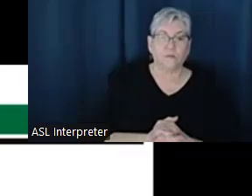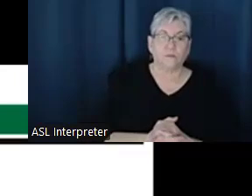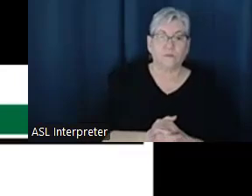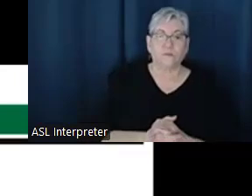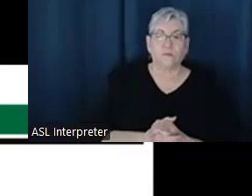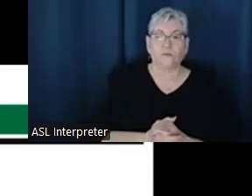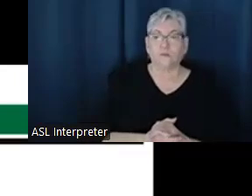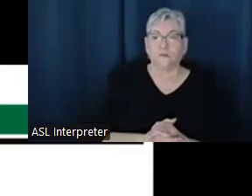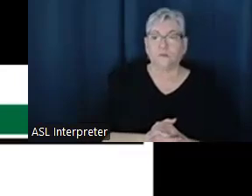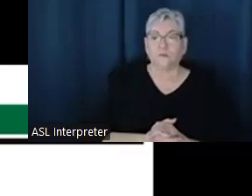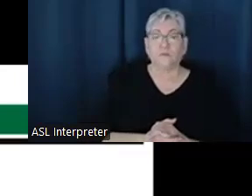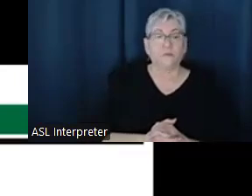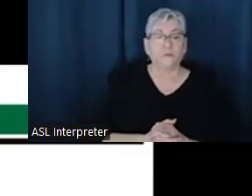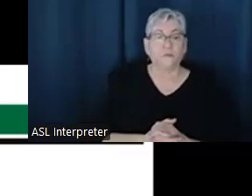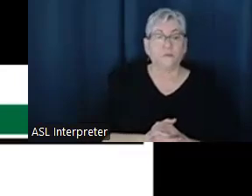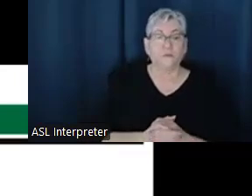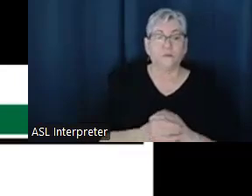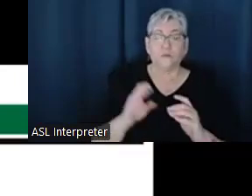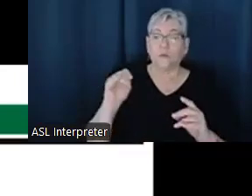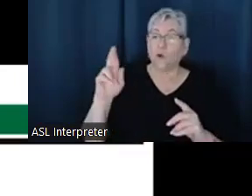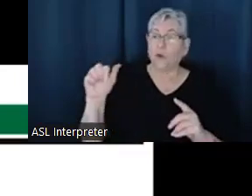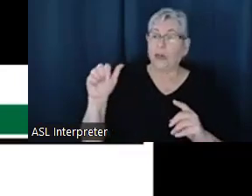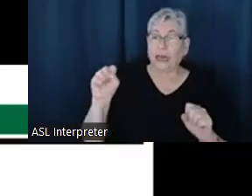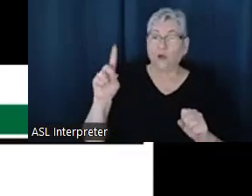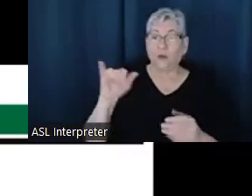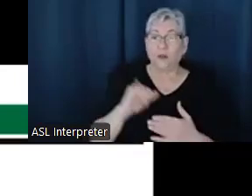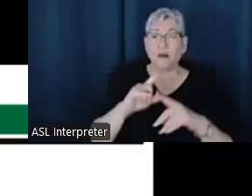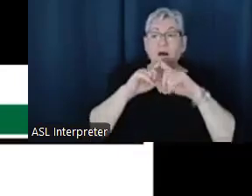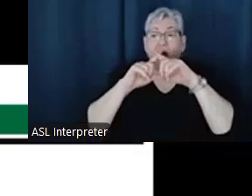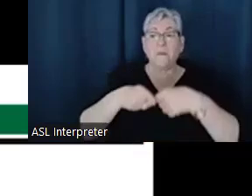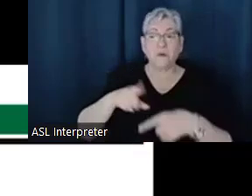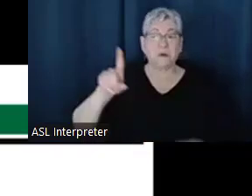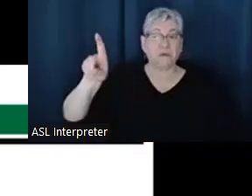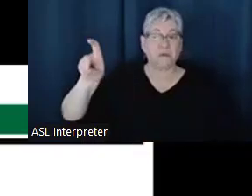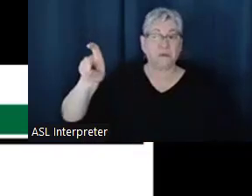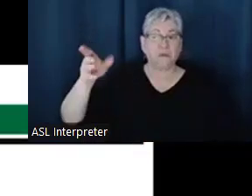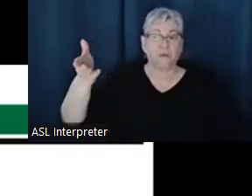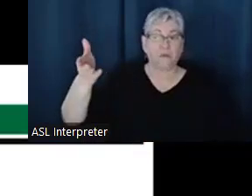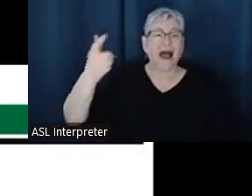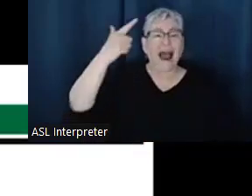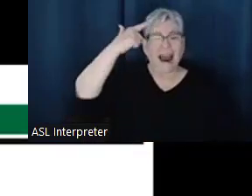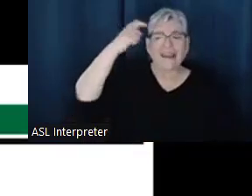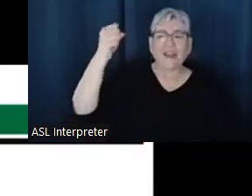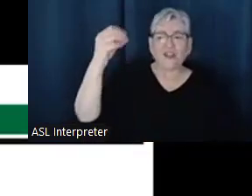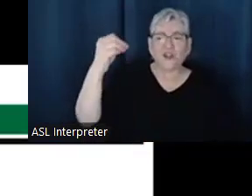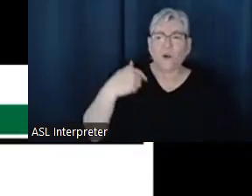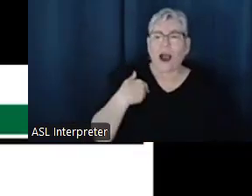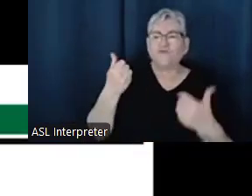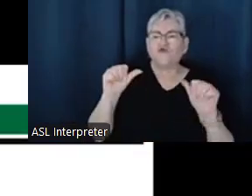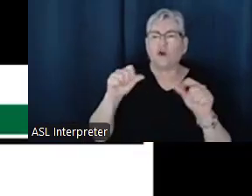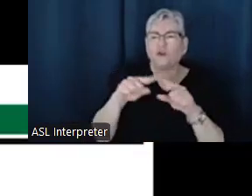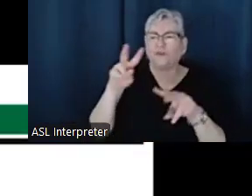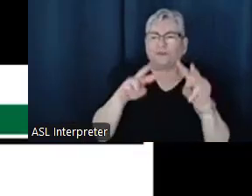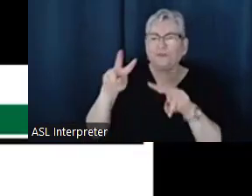Is that, Maria, is that something that we can do, is unmute just an individual? I think so. I'm trying to locate her name now and